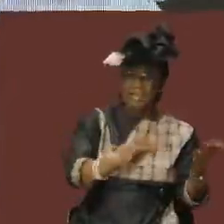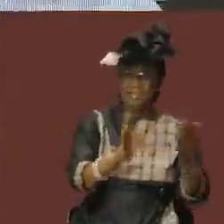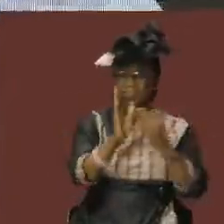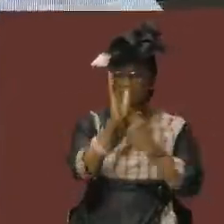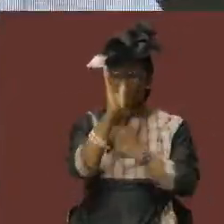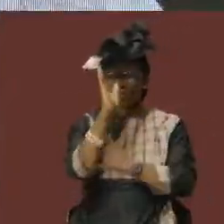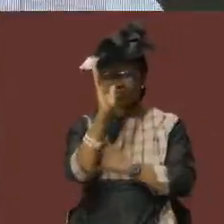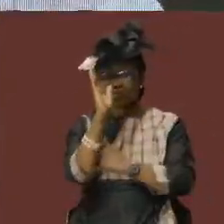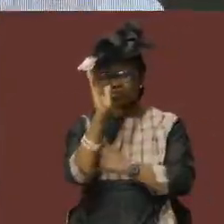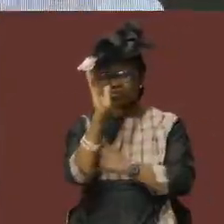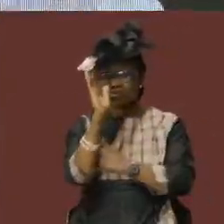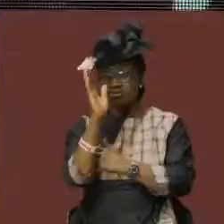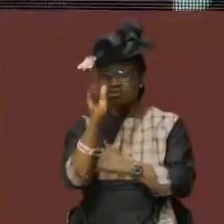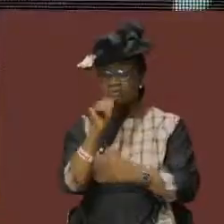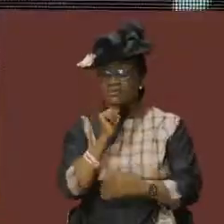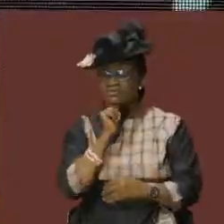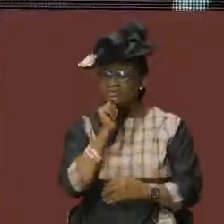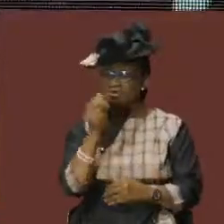immortal God,